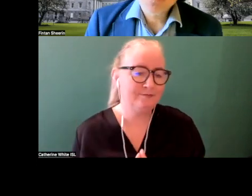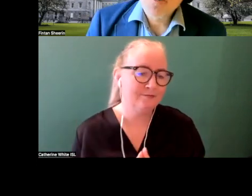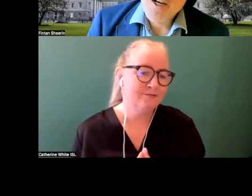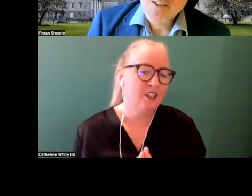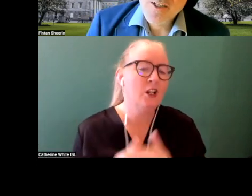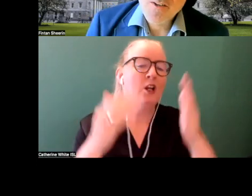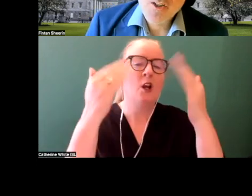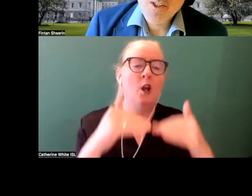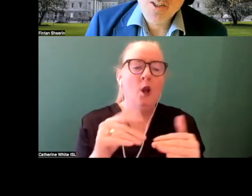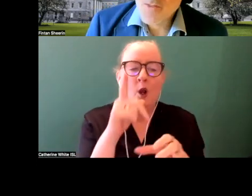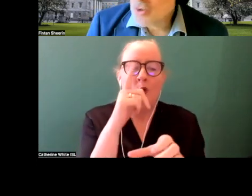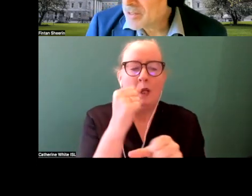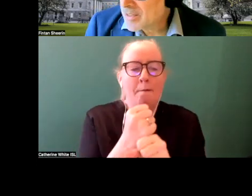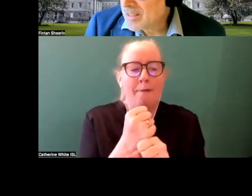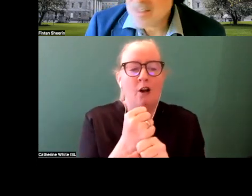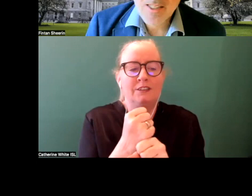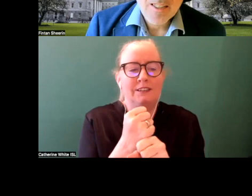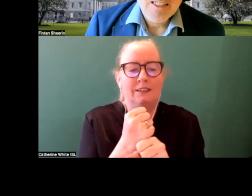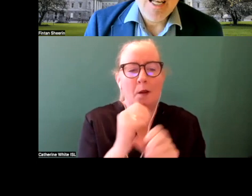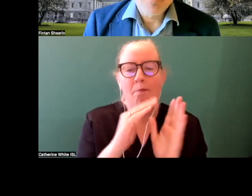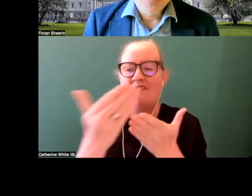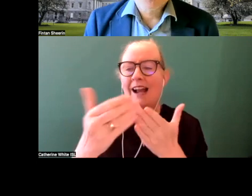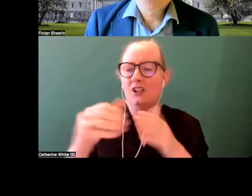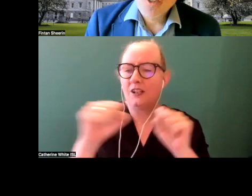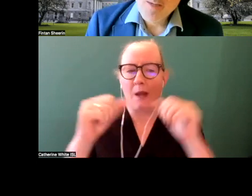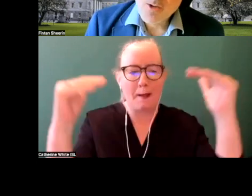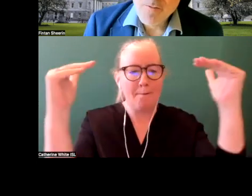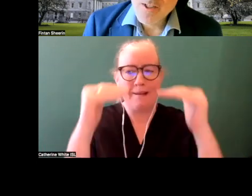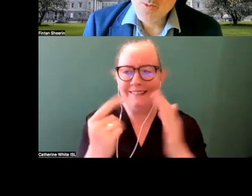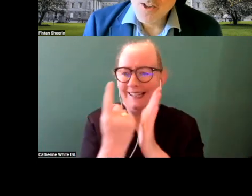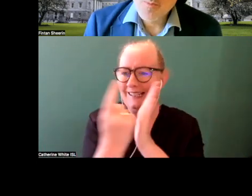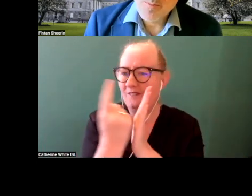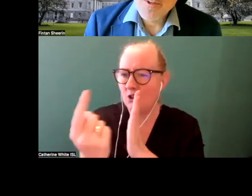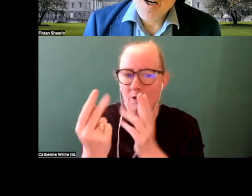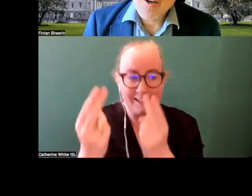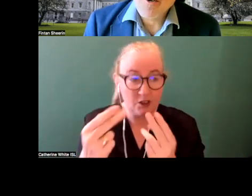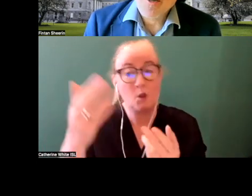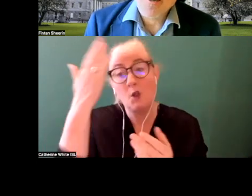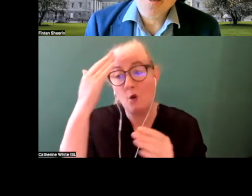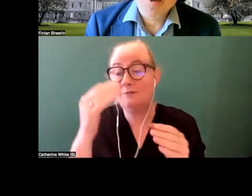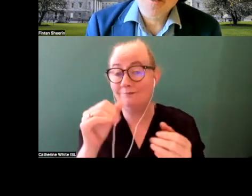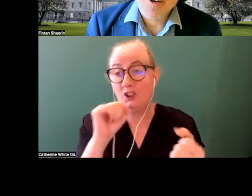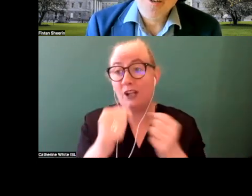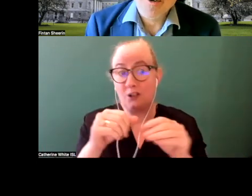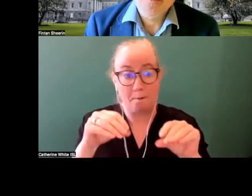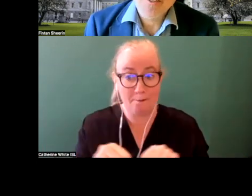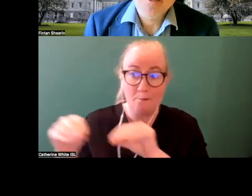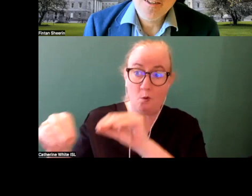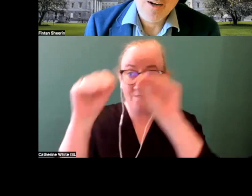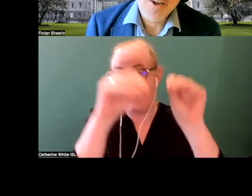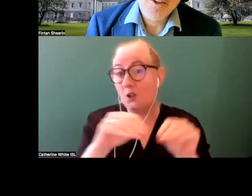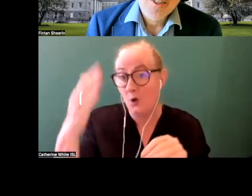In terms of providing service to meet individuals' needs, changing demographics, we know people are